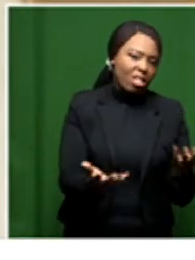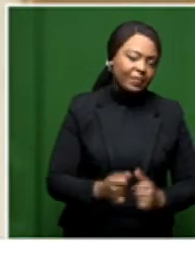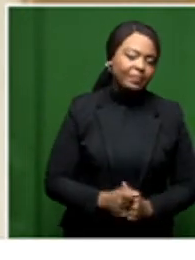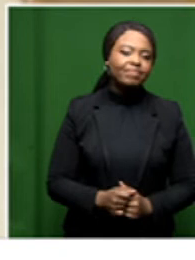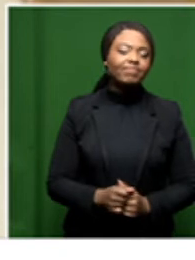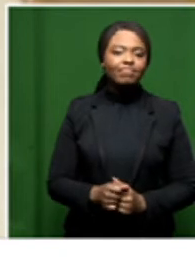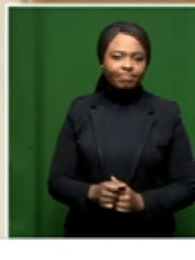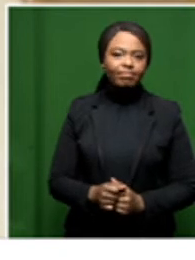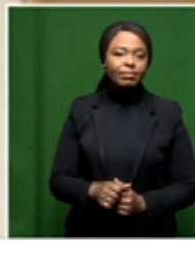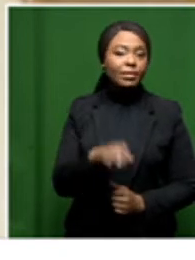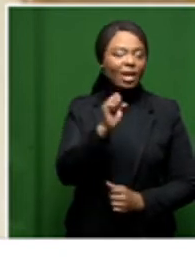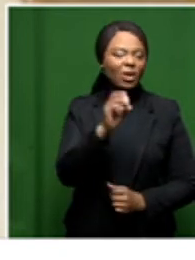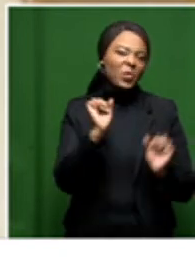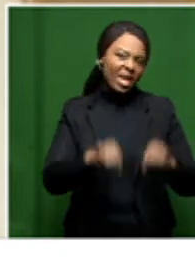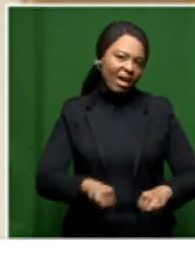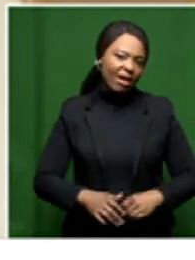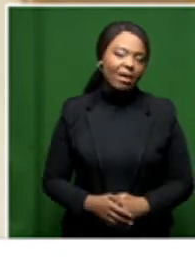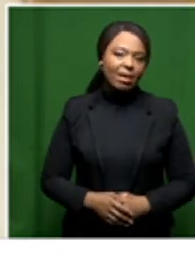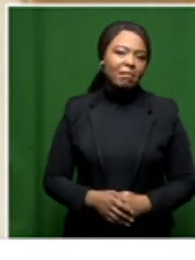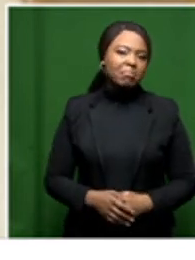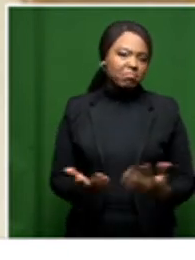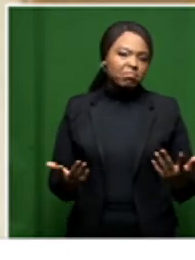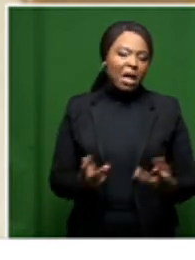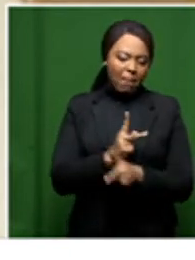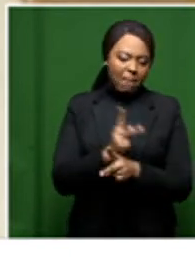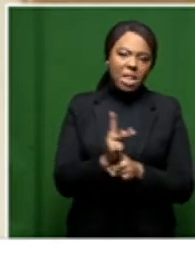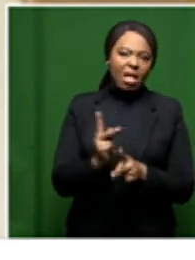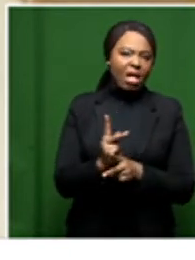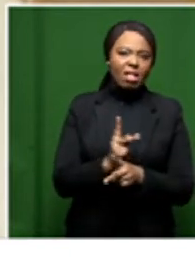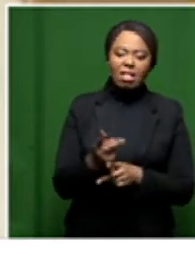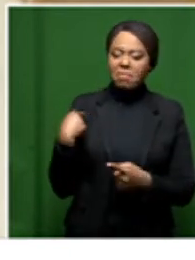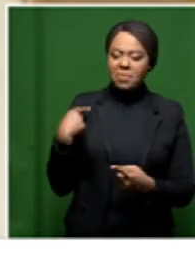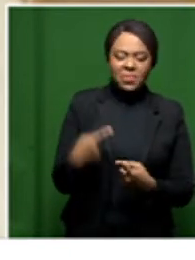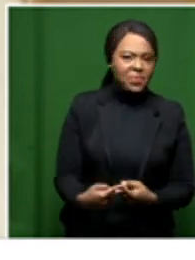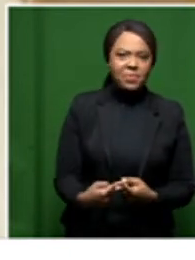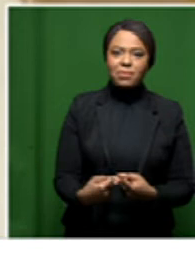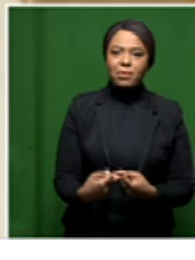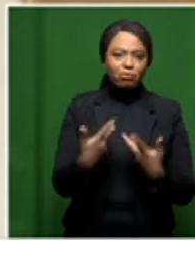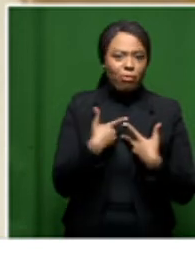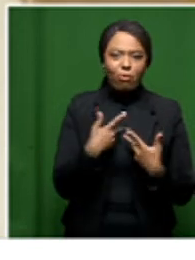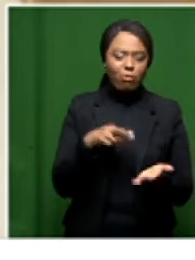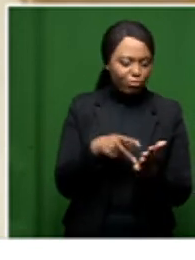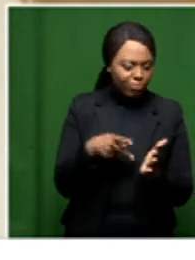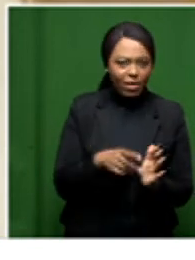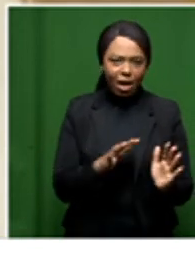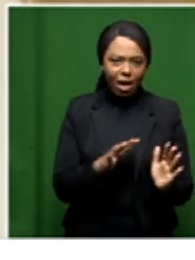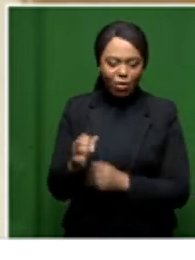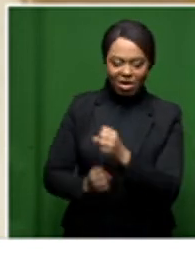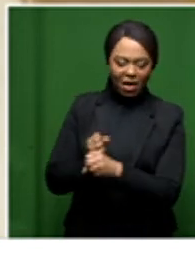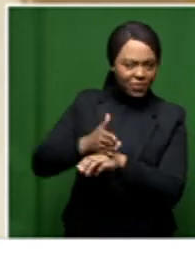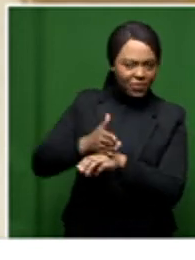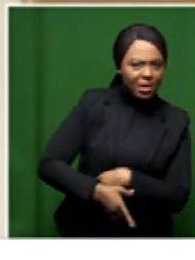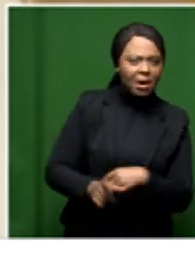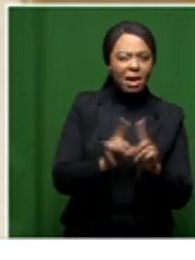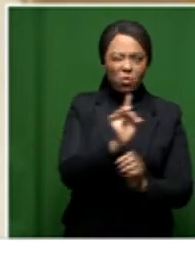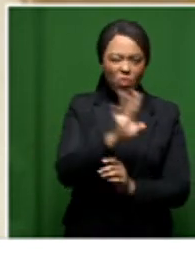So yes, it was a plan that's been formulating for a couple of years, but yes, it just took that one moment to just